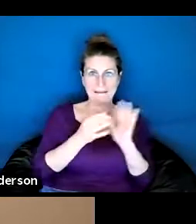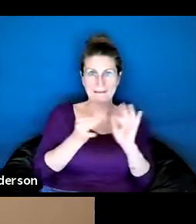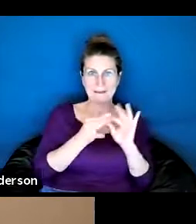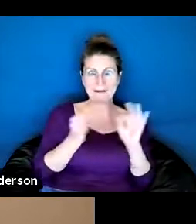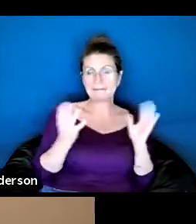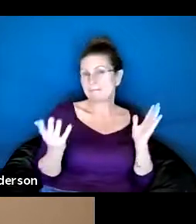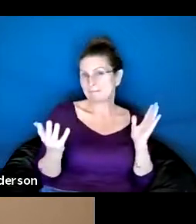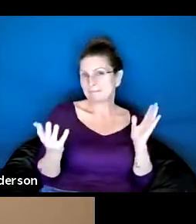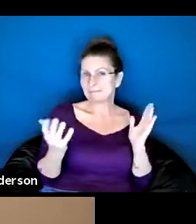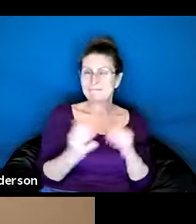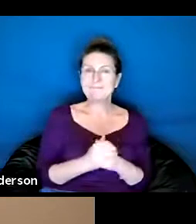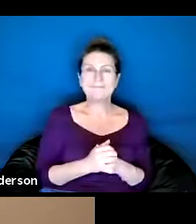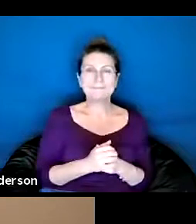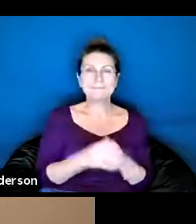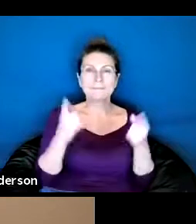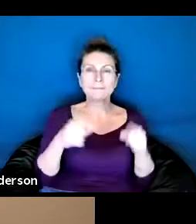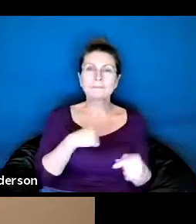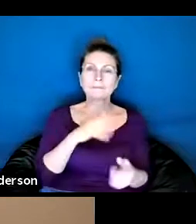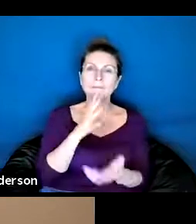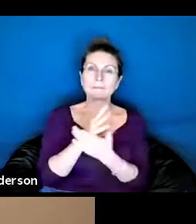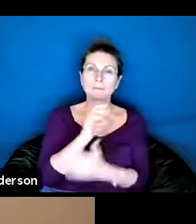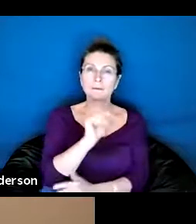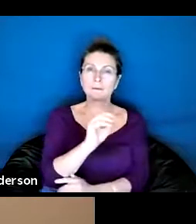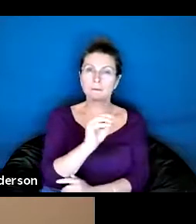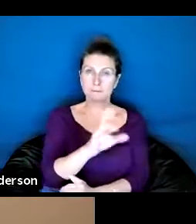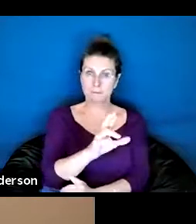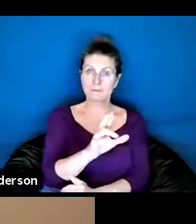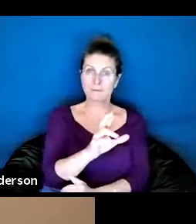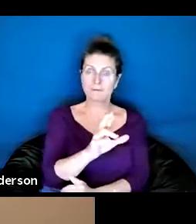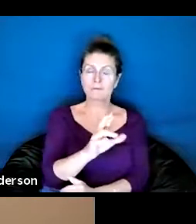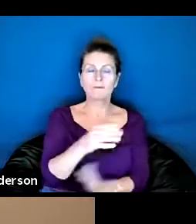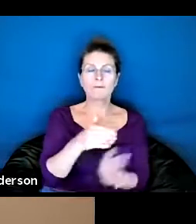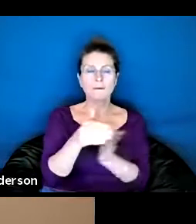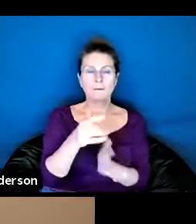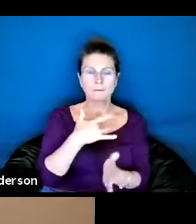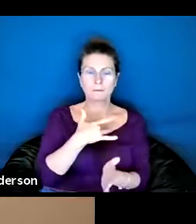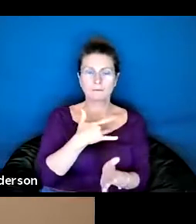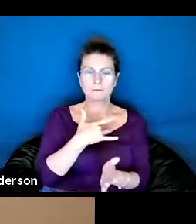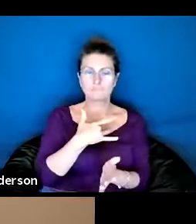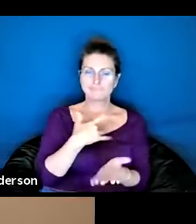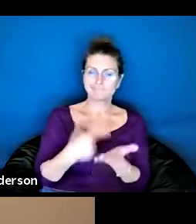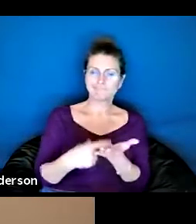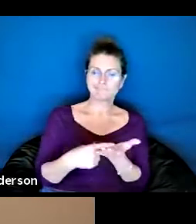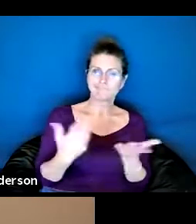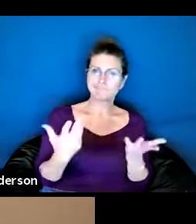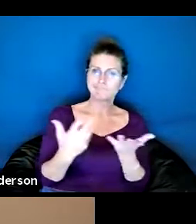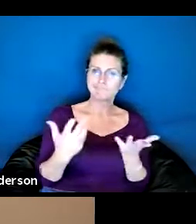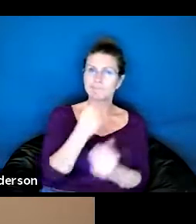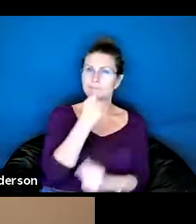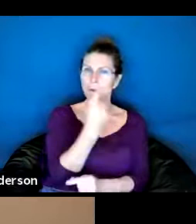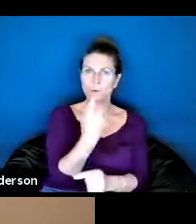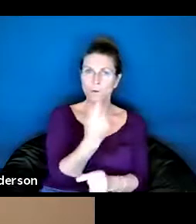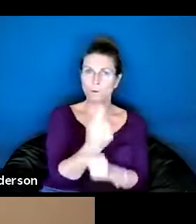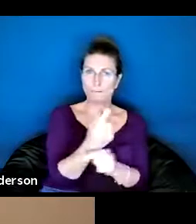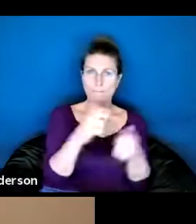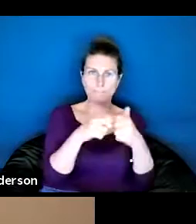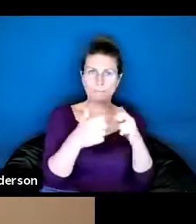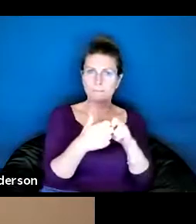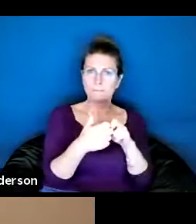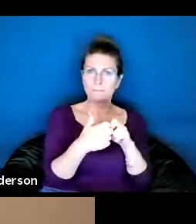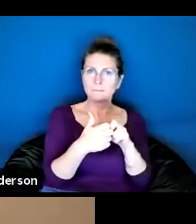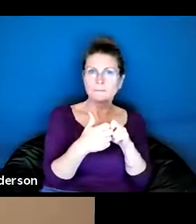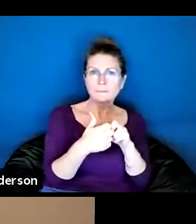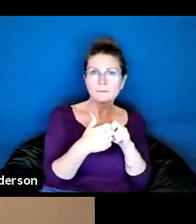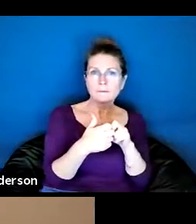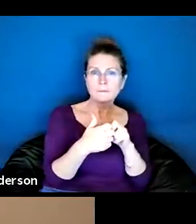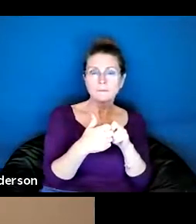when I talk about antimicrobial resistance, I often talk about it. It's not actually one problem. At the very least, in